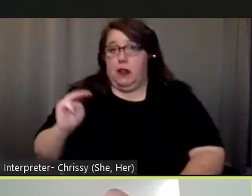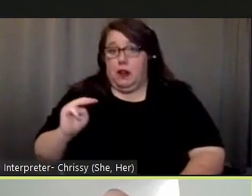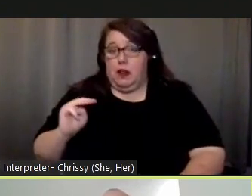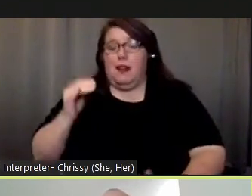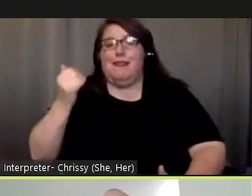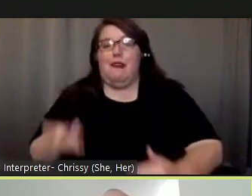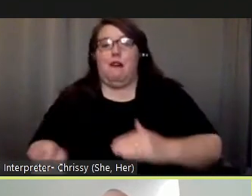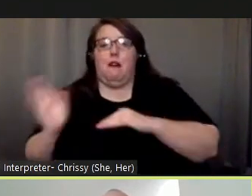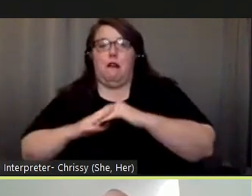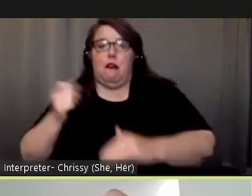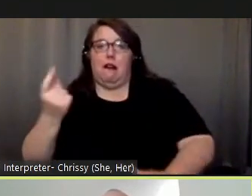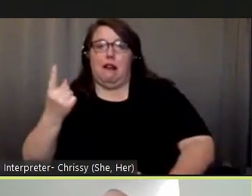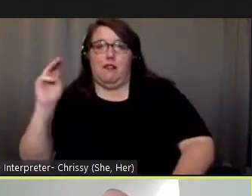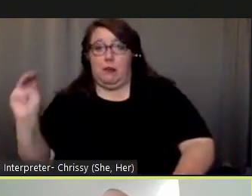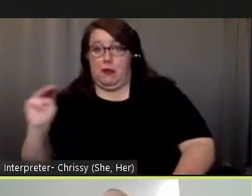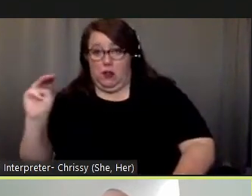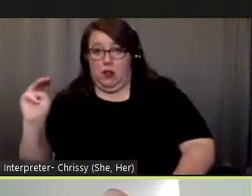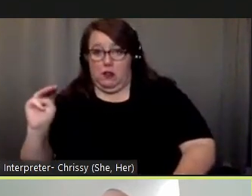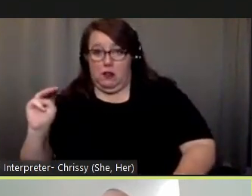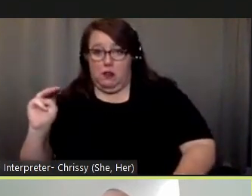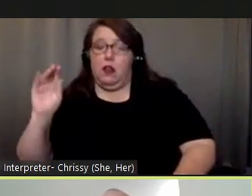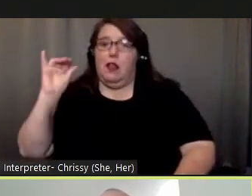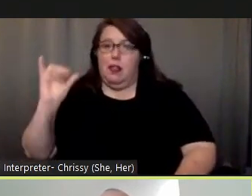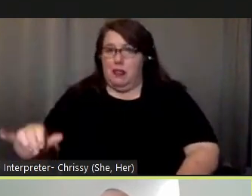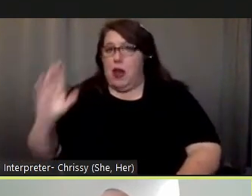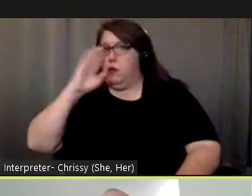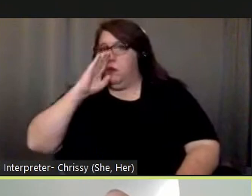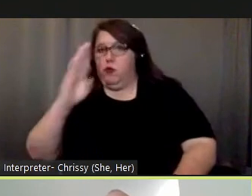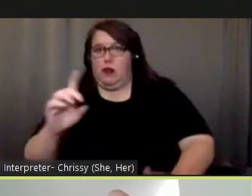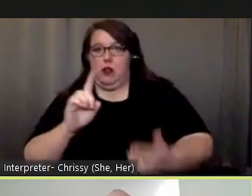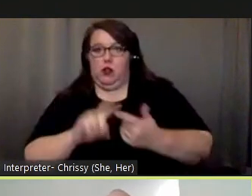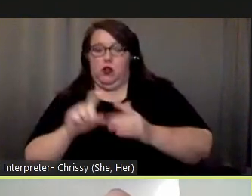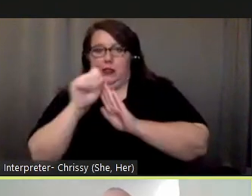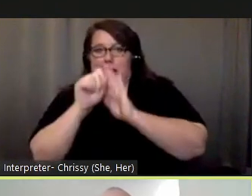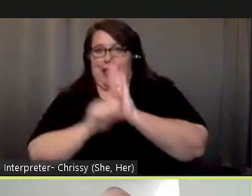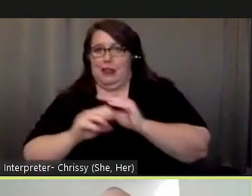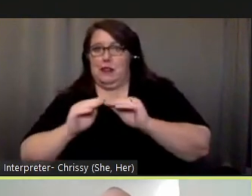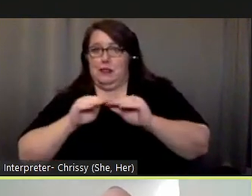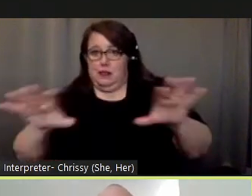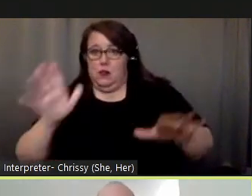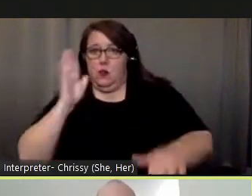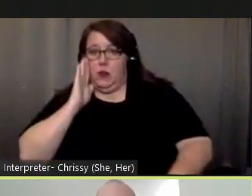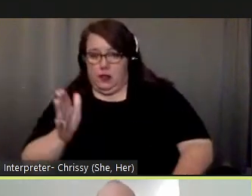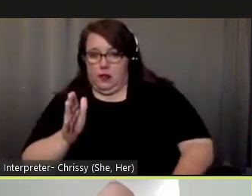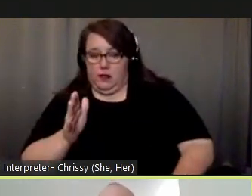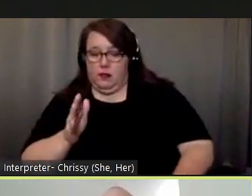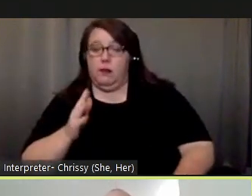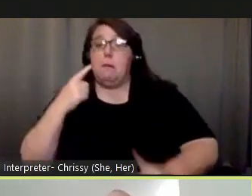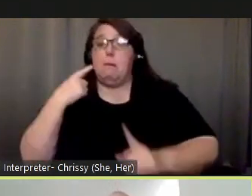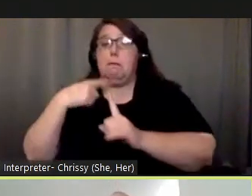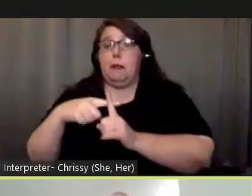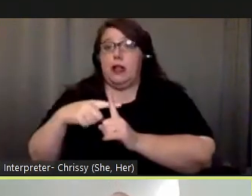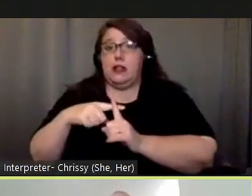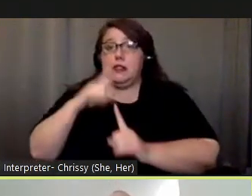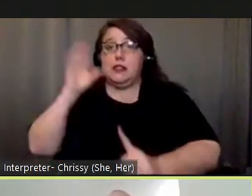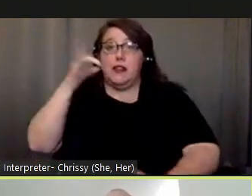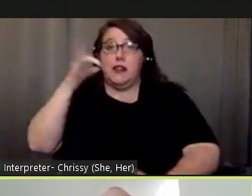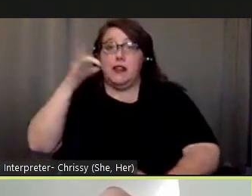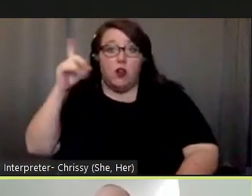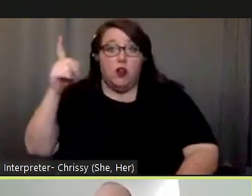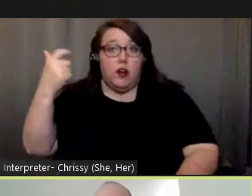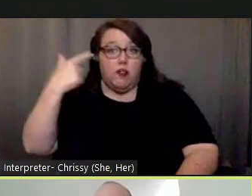at the federal level, and that is going to be going directly to the states. In addition to that, the federal government is now activating